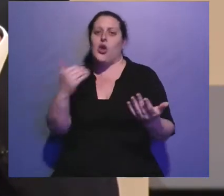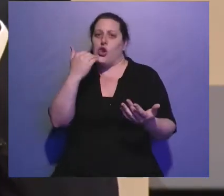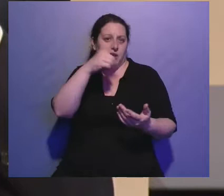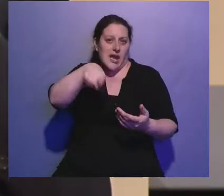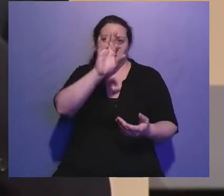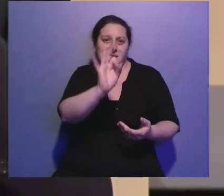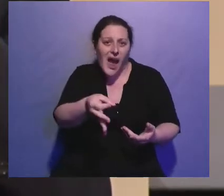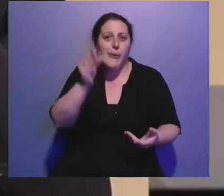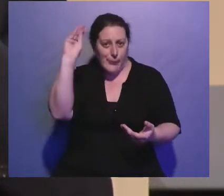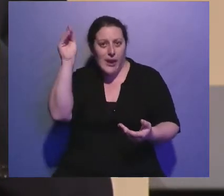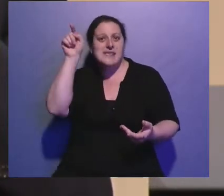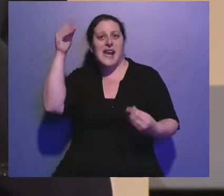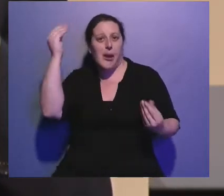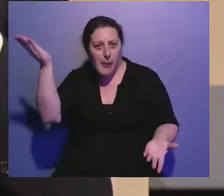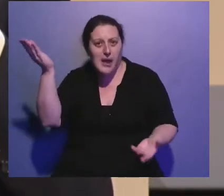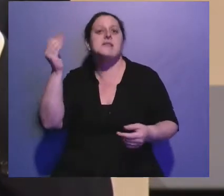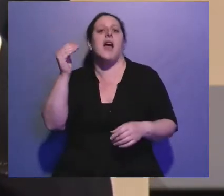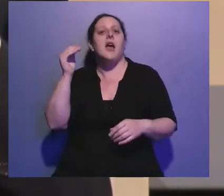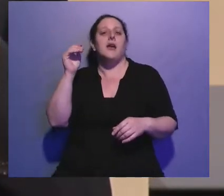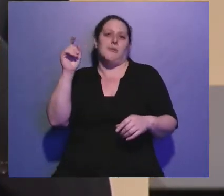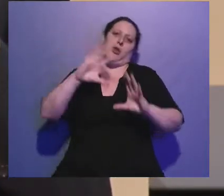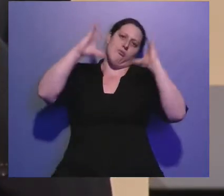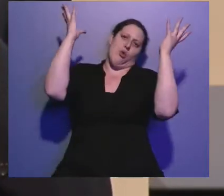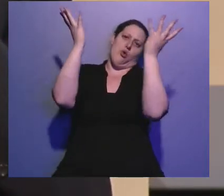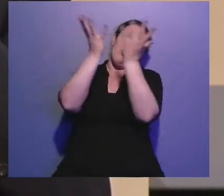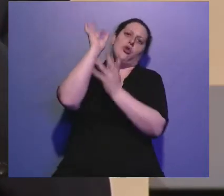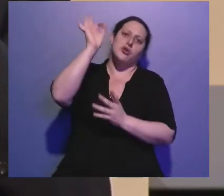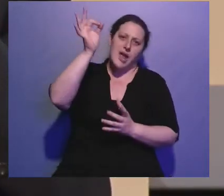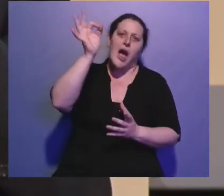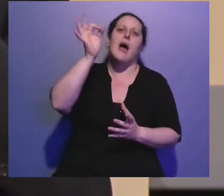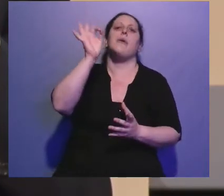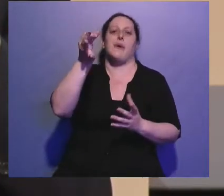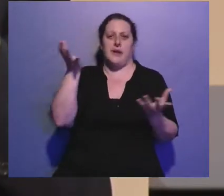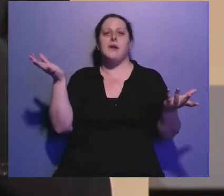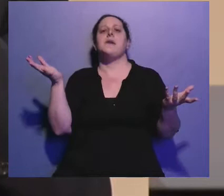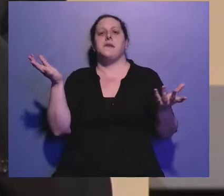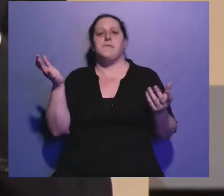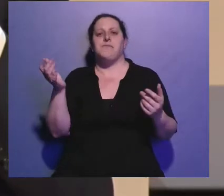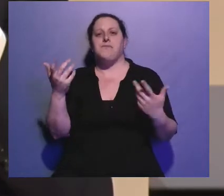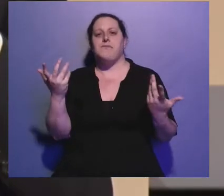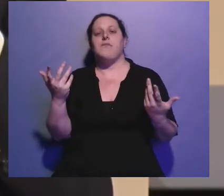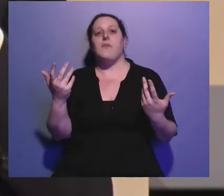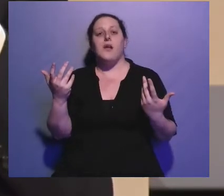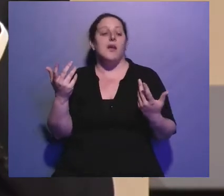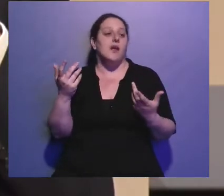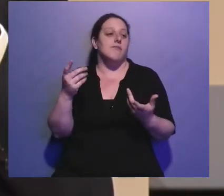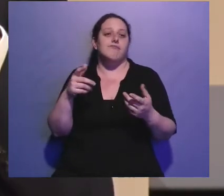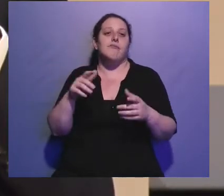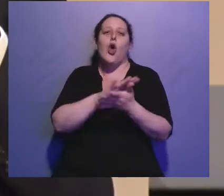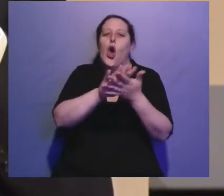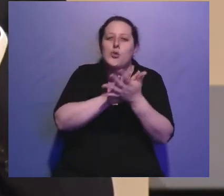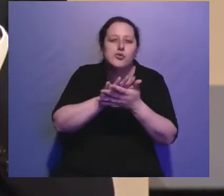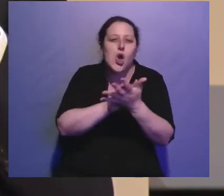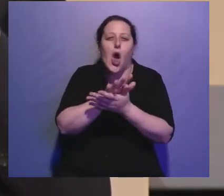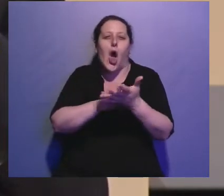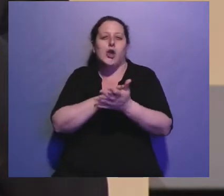were protesting against corruption, and this has been widely known, and there has been endemic